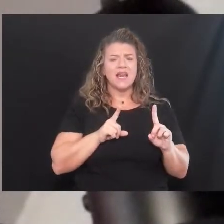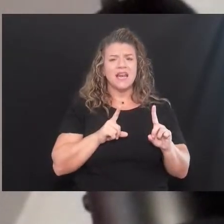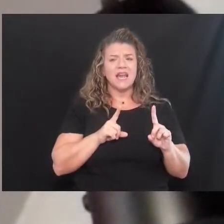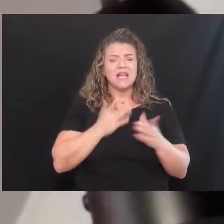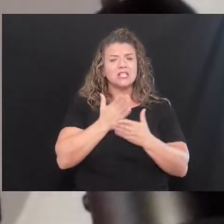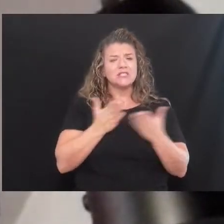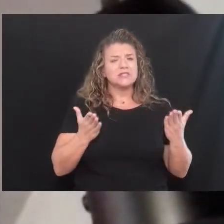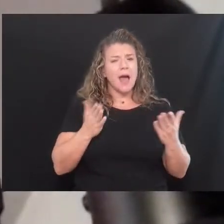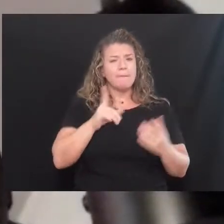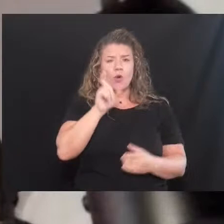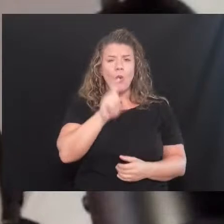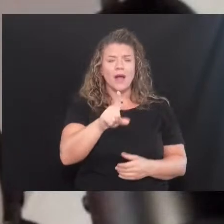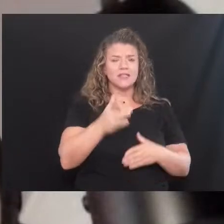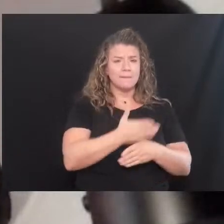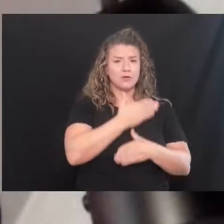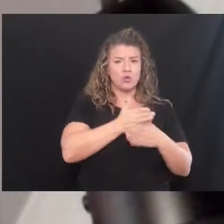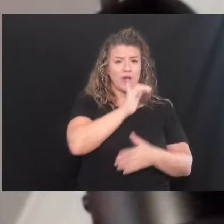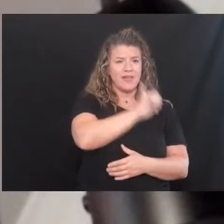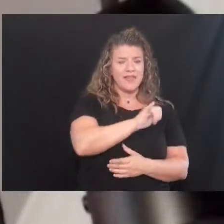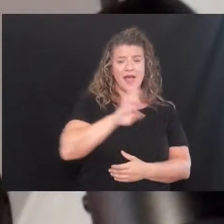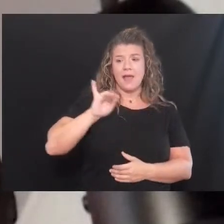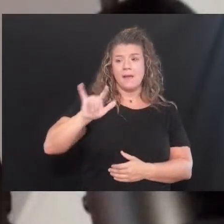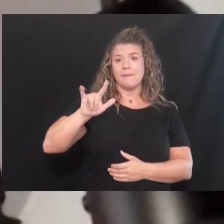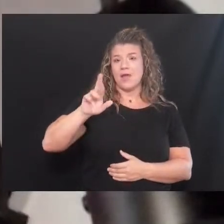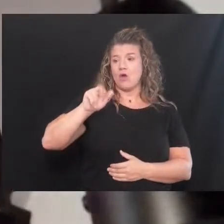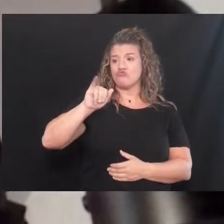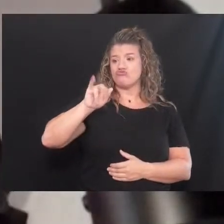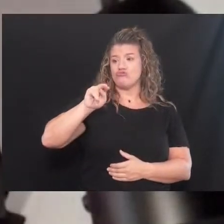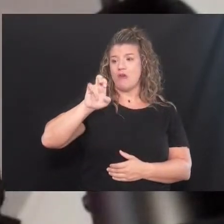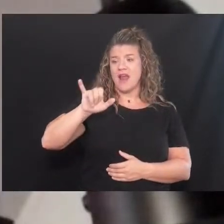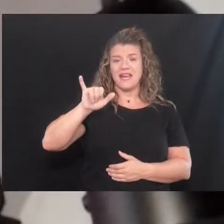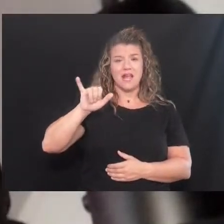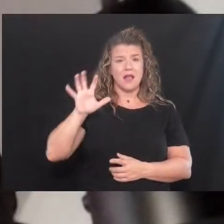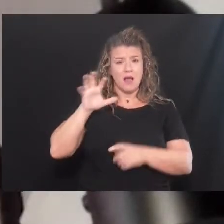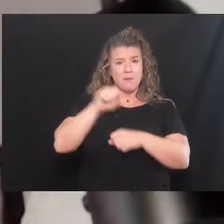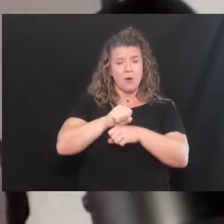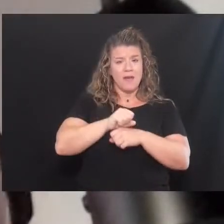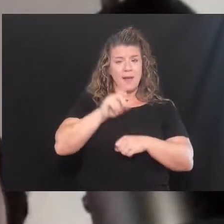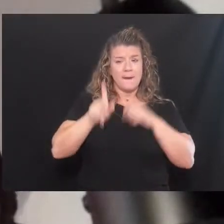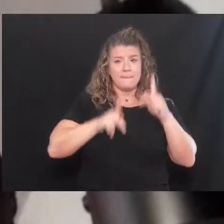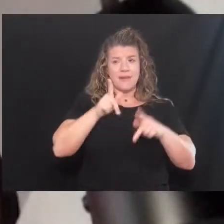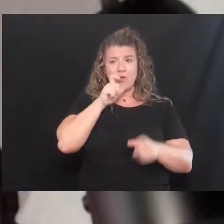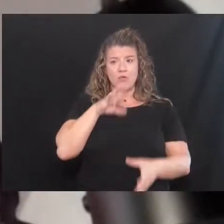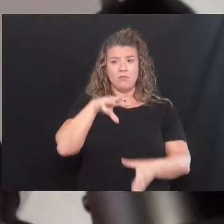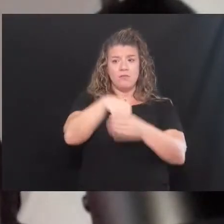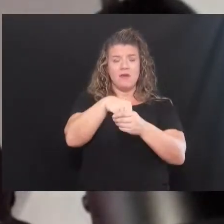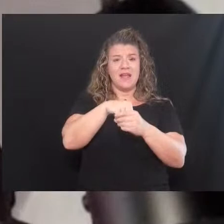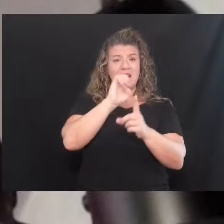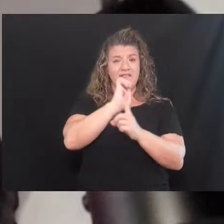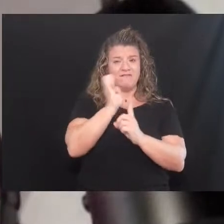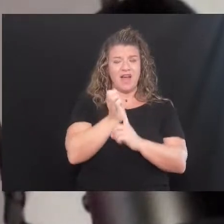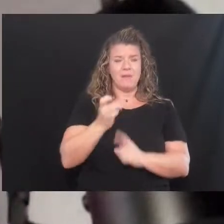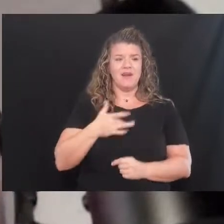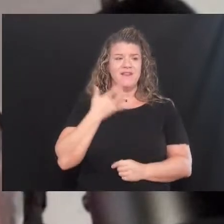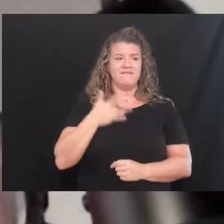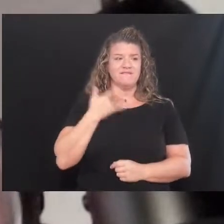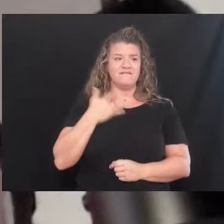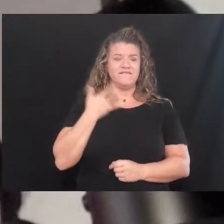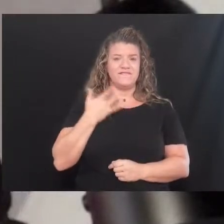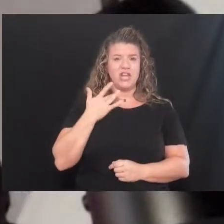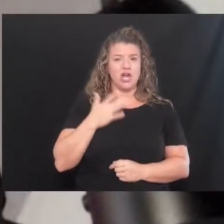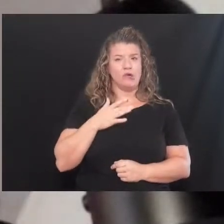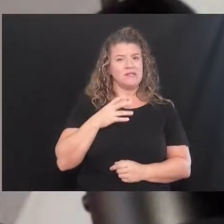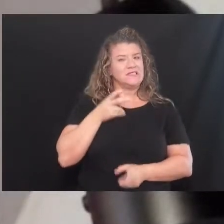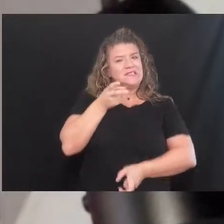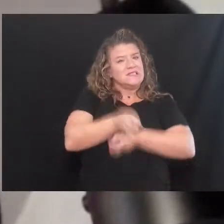some question between that and the Bill Rainey appointment by people that are in the environmental field to kind of feel that the finger's been kind of pushed too